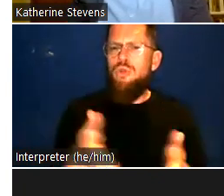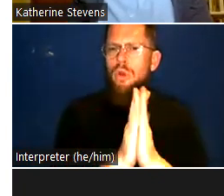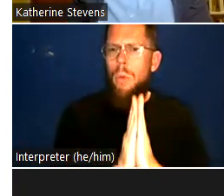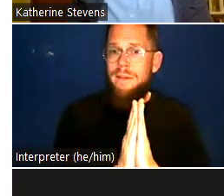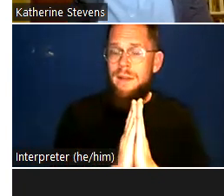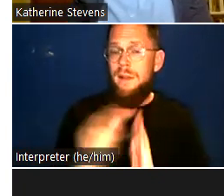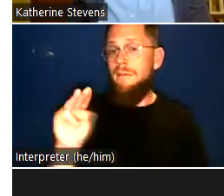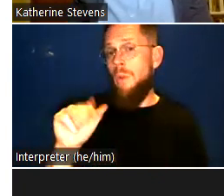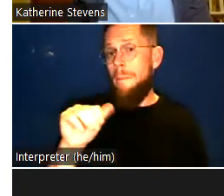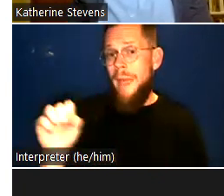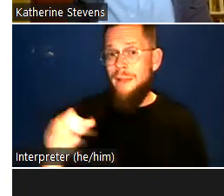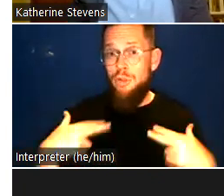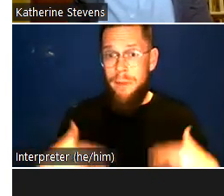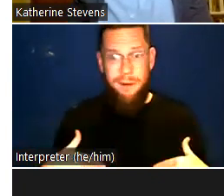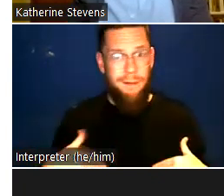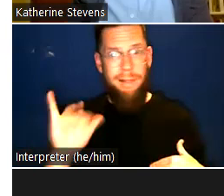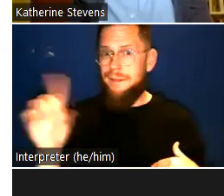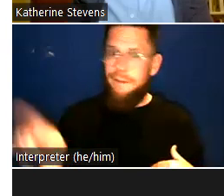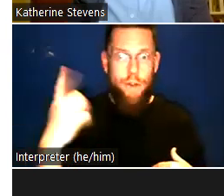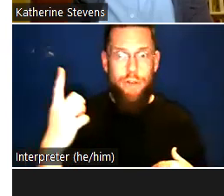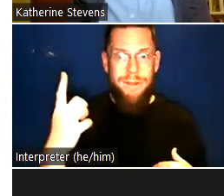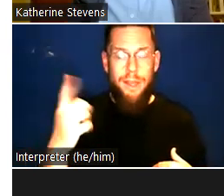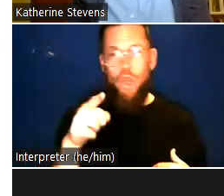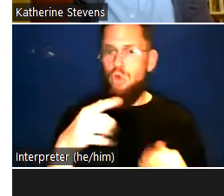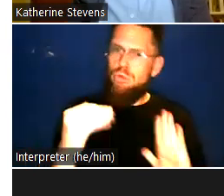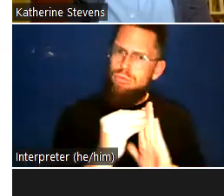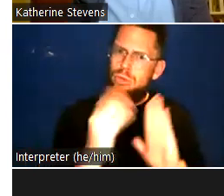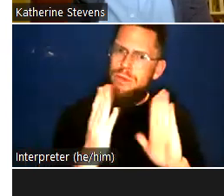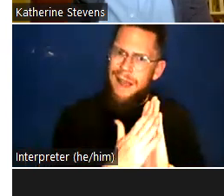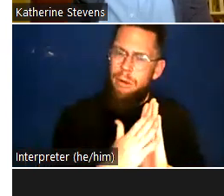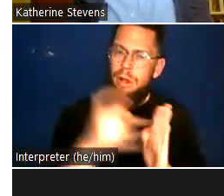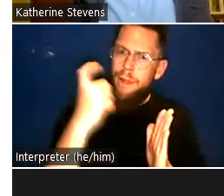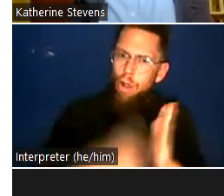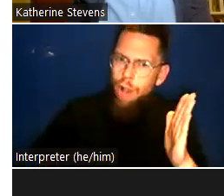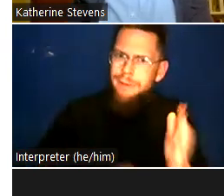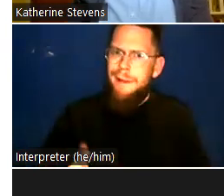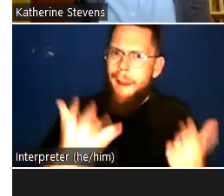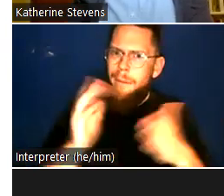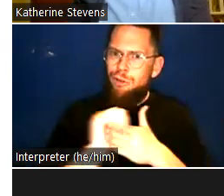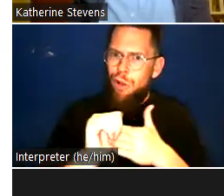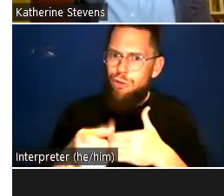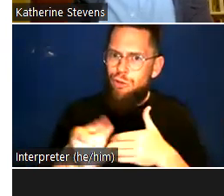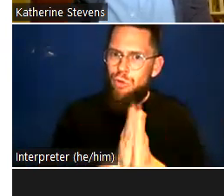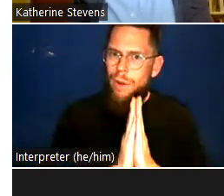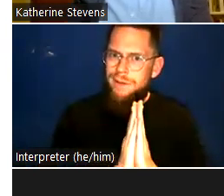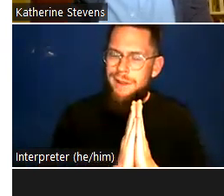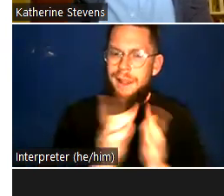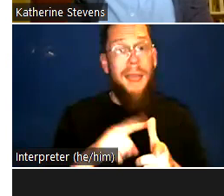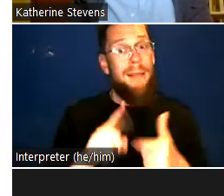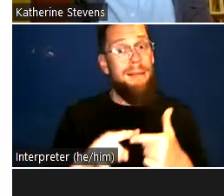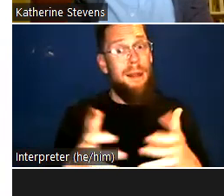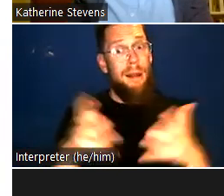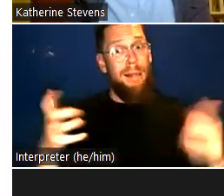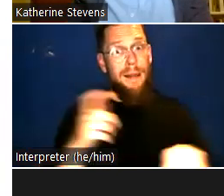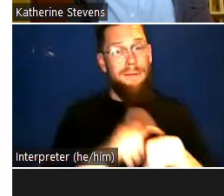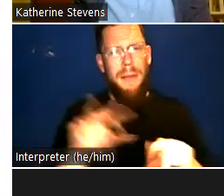Humanities. So that's kind of the first place where you are putting the dollar amount you are requesting. And then, of course, what we're going to spend a lot of time looking at